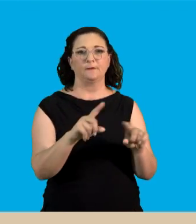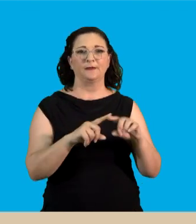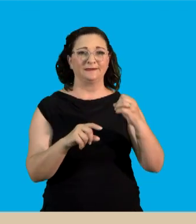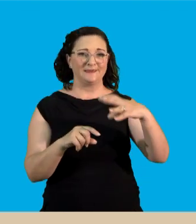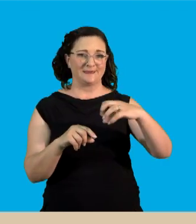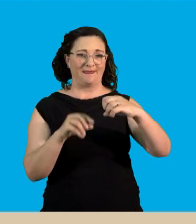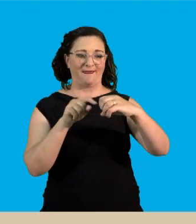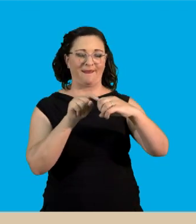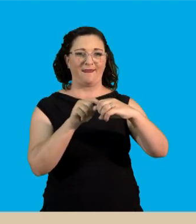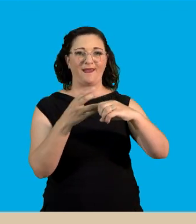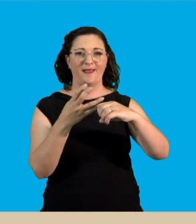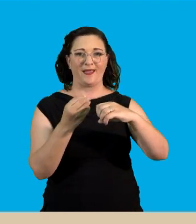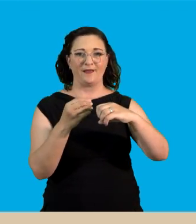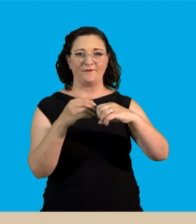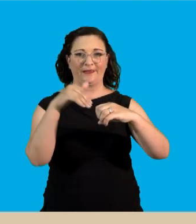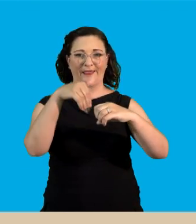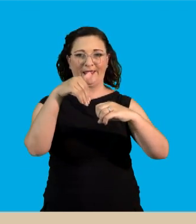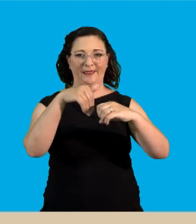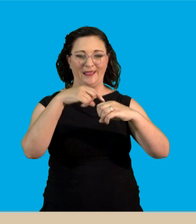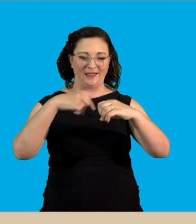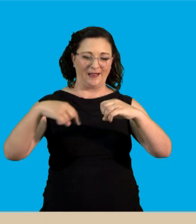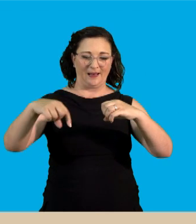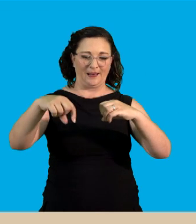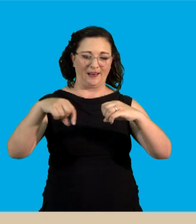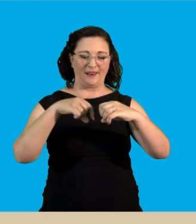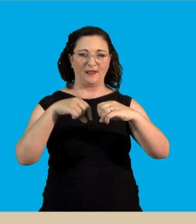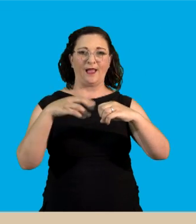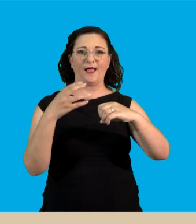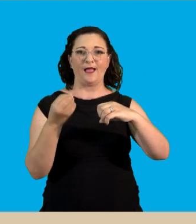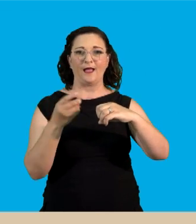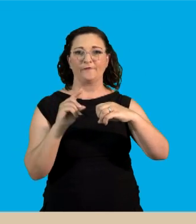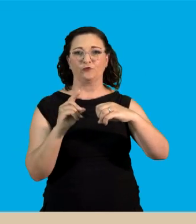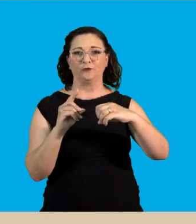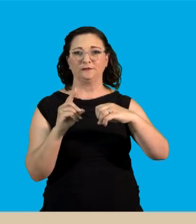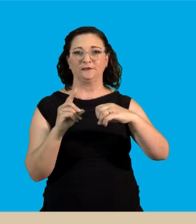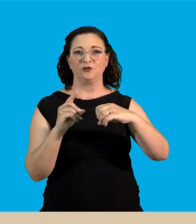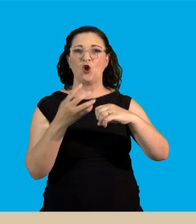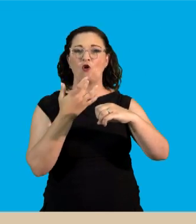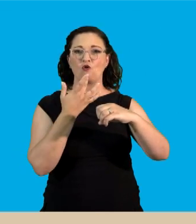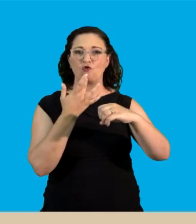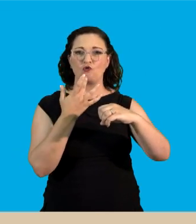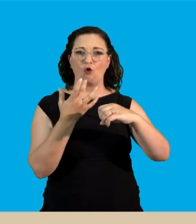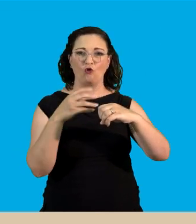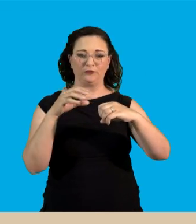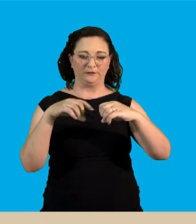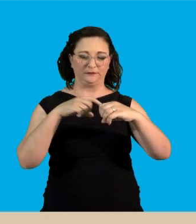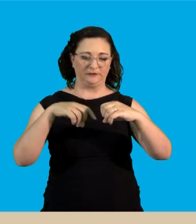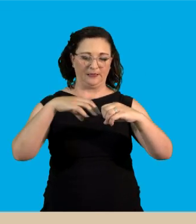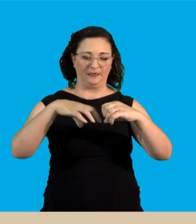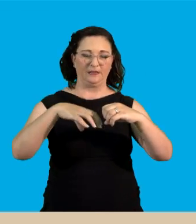is my sun, and then I have my inner rock planet, such